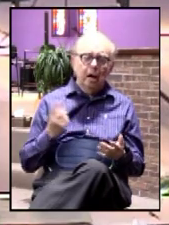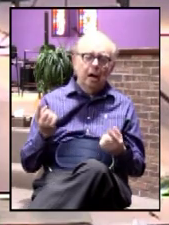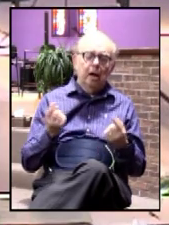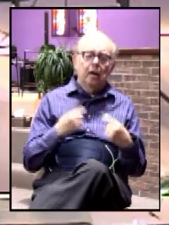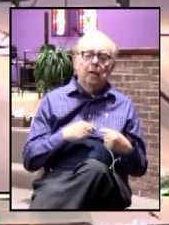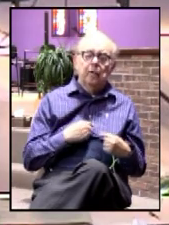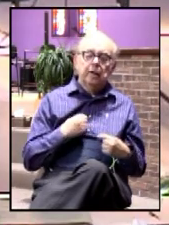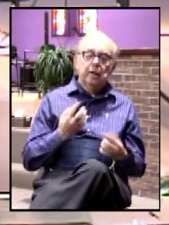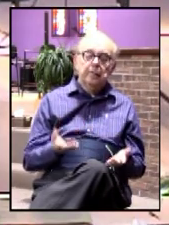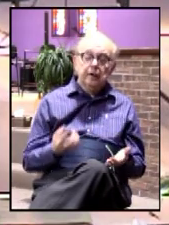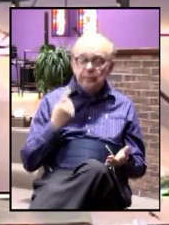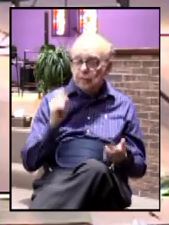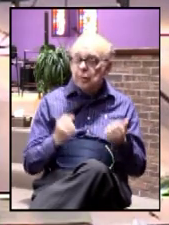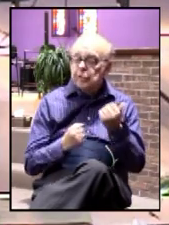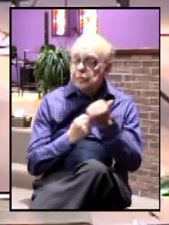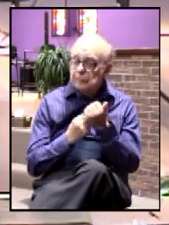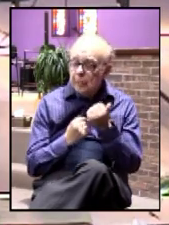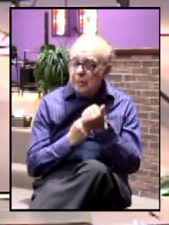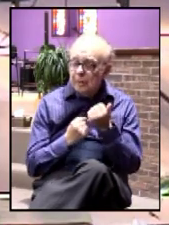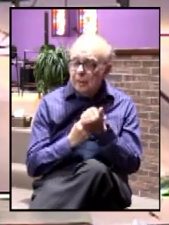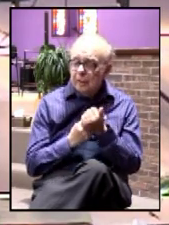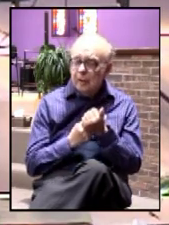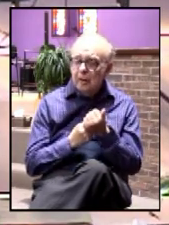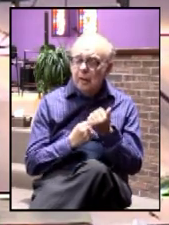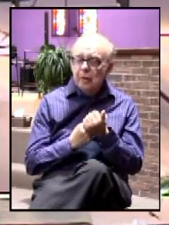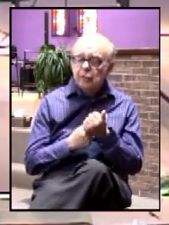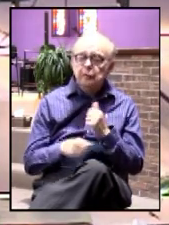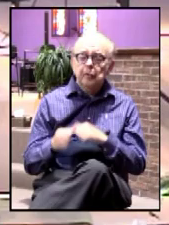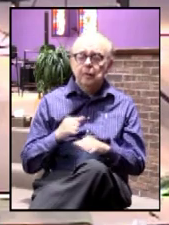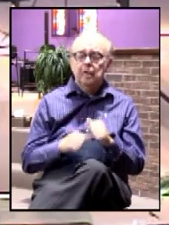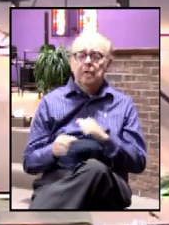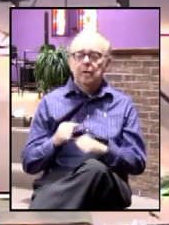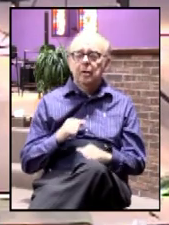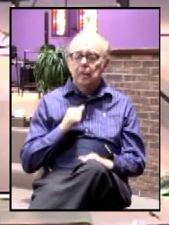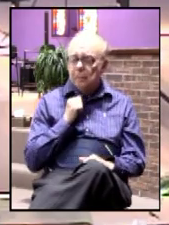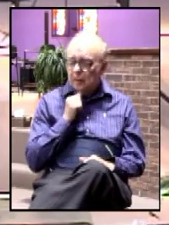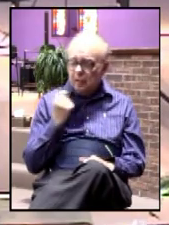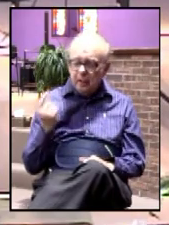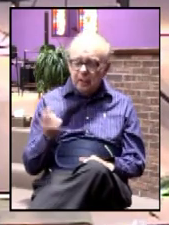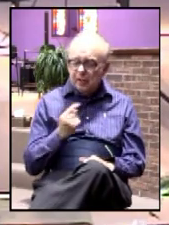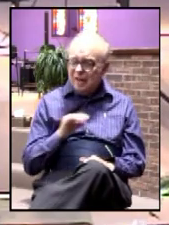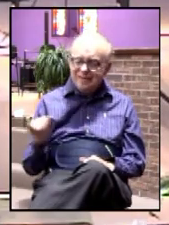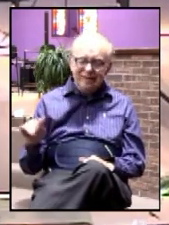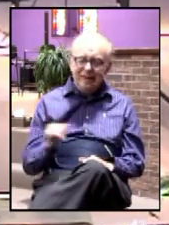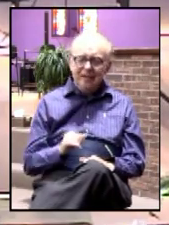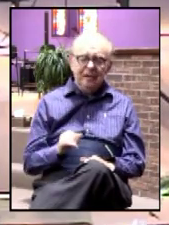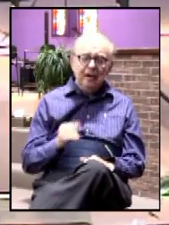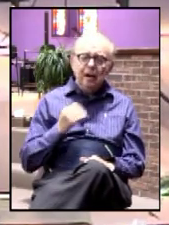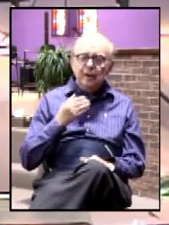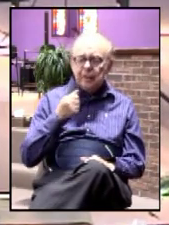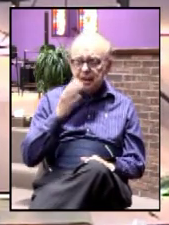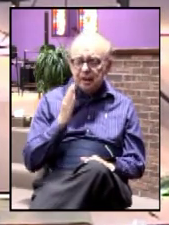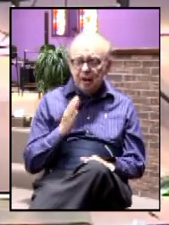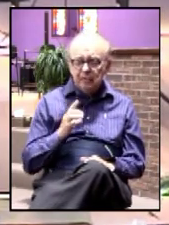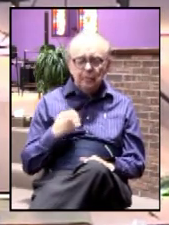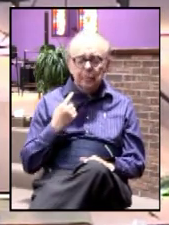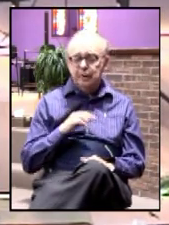We come here for support and to support each other. We're not all the same, thank